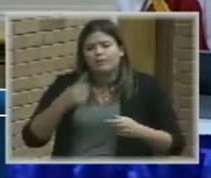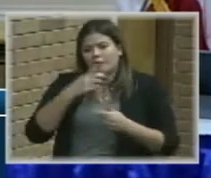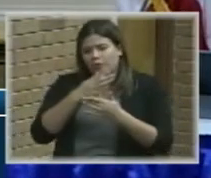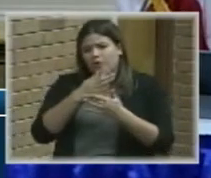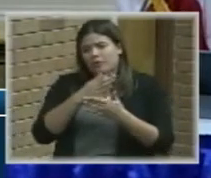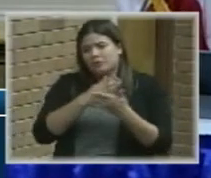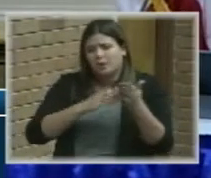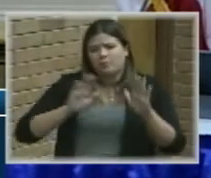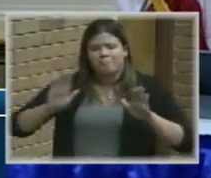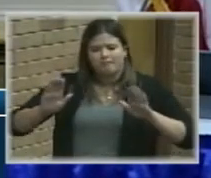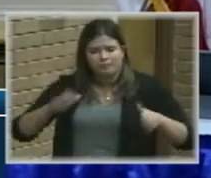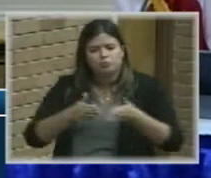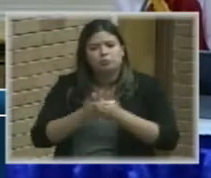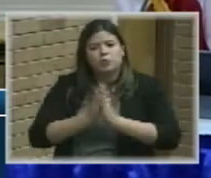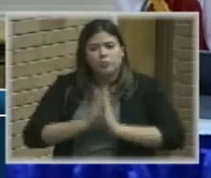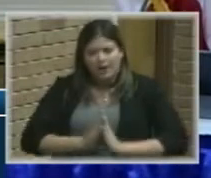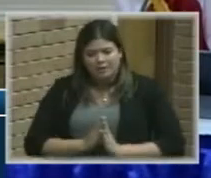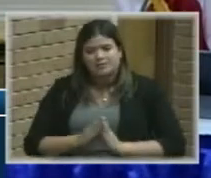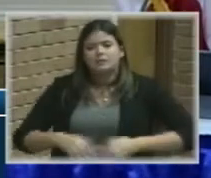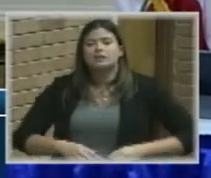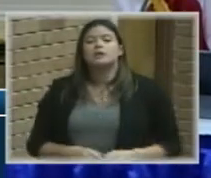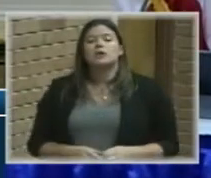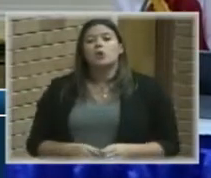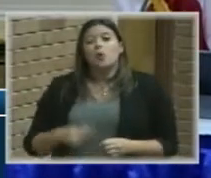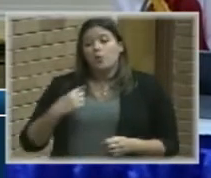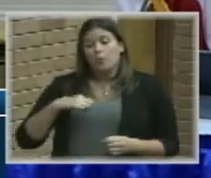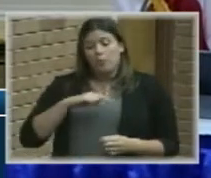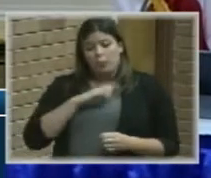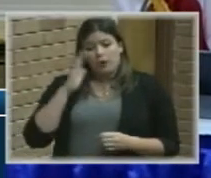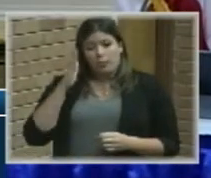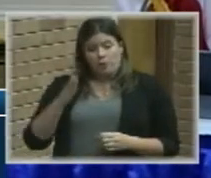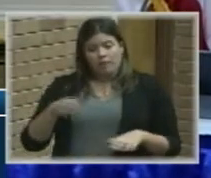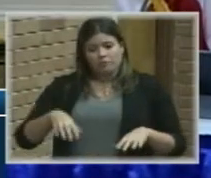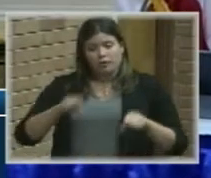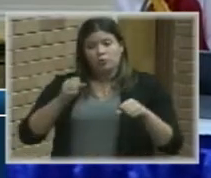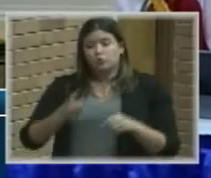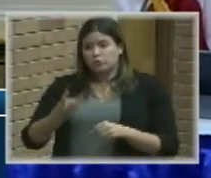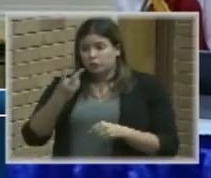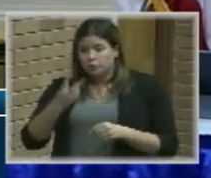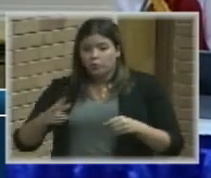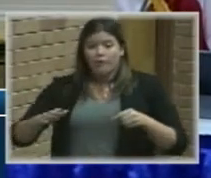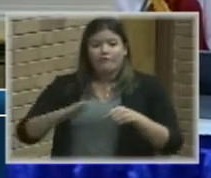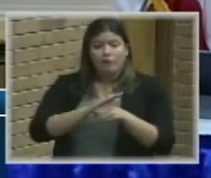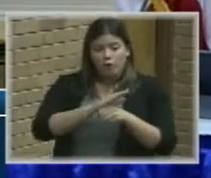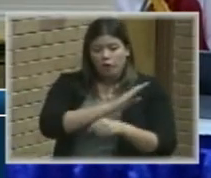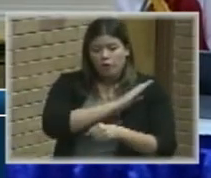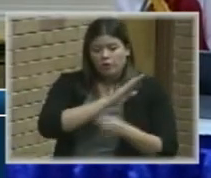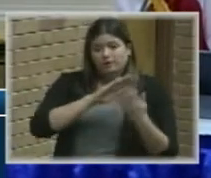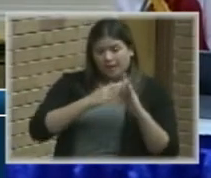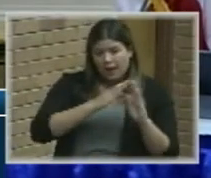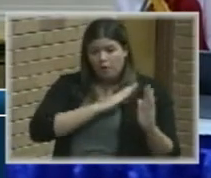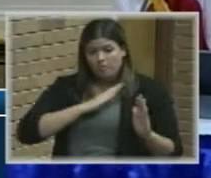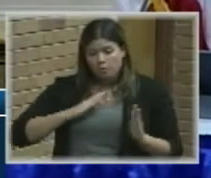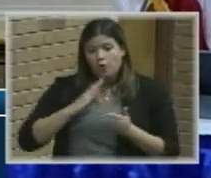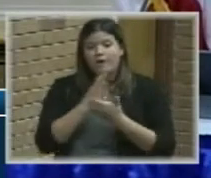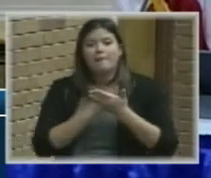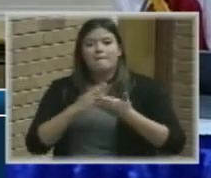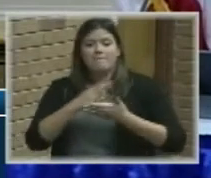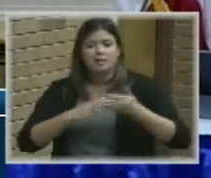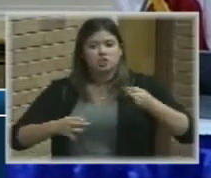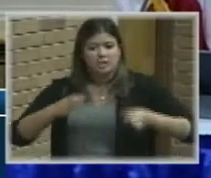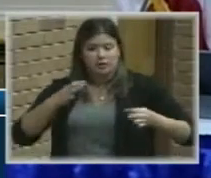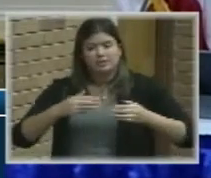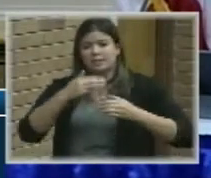requests. We will hold 2 full town board budget hearings at our next 2